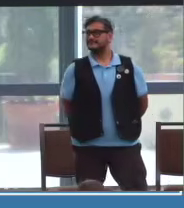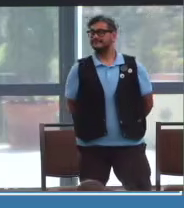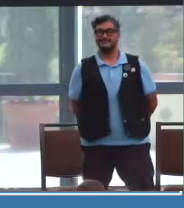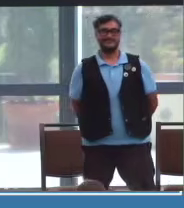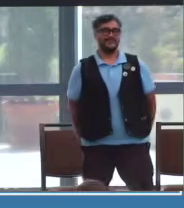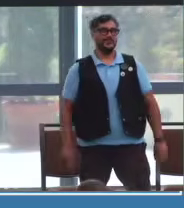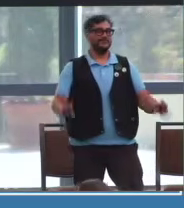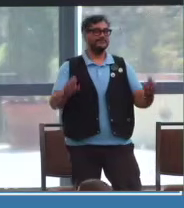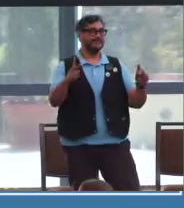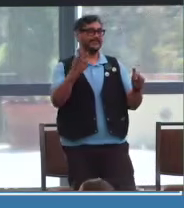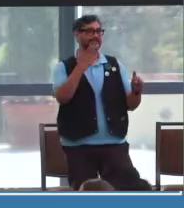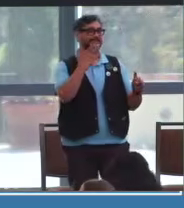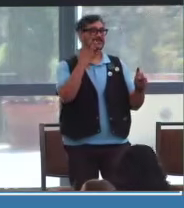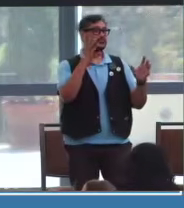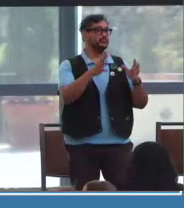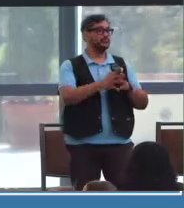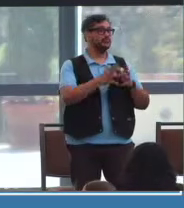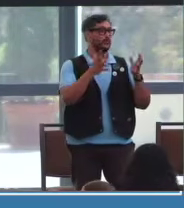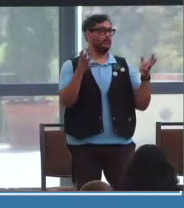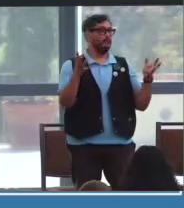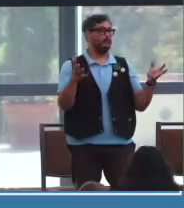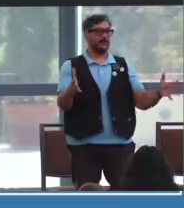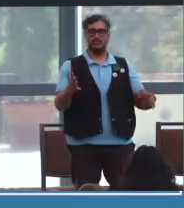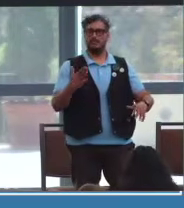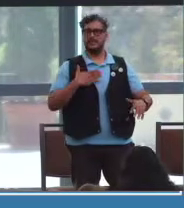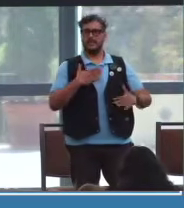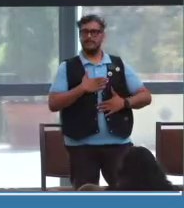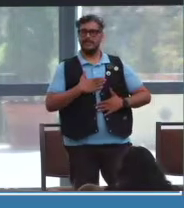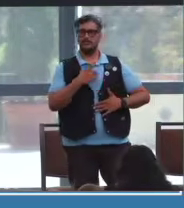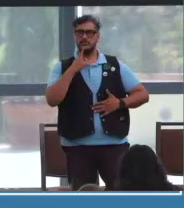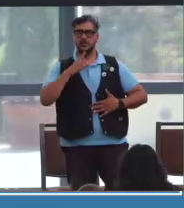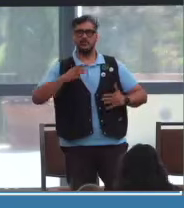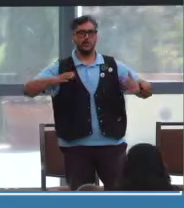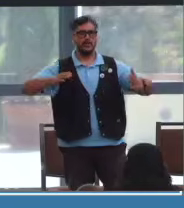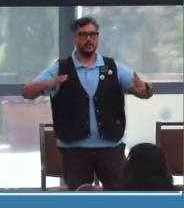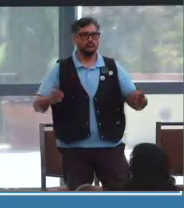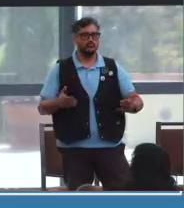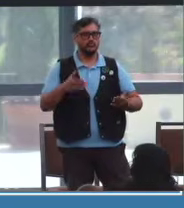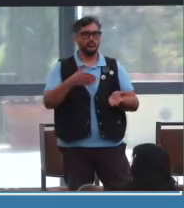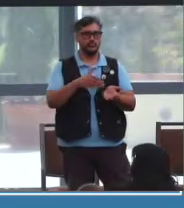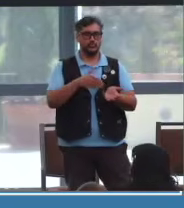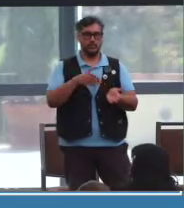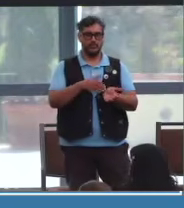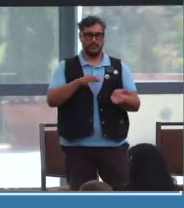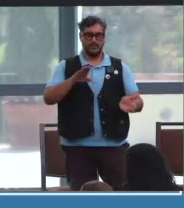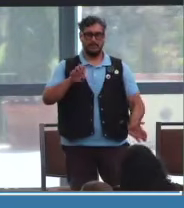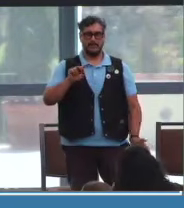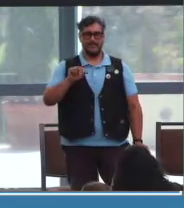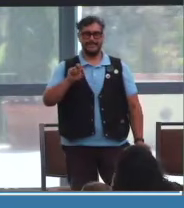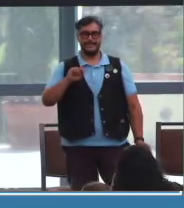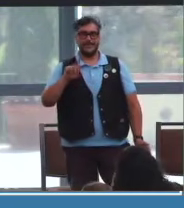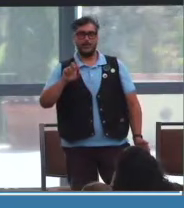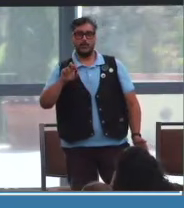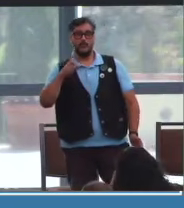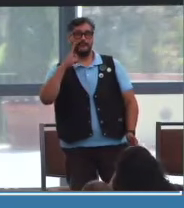All right. Thank you so much. It is my pleasure to introduce Dr. Bitmansour from Fate